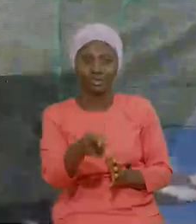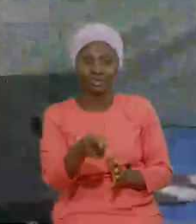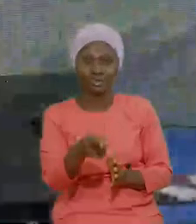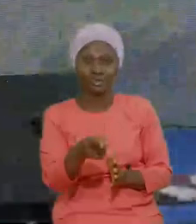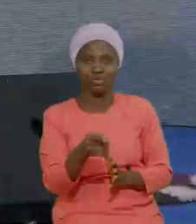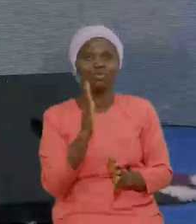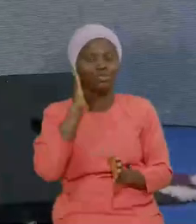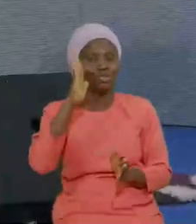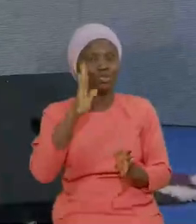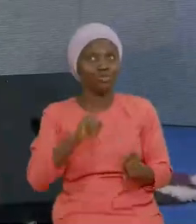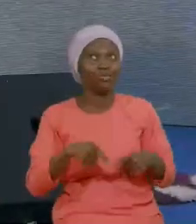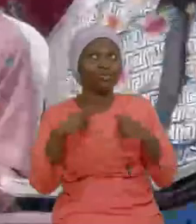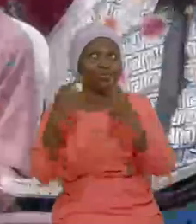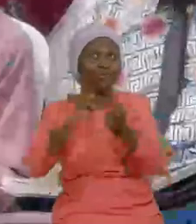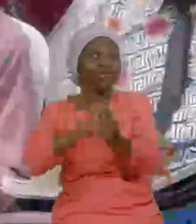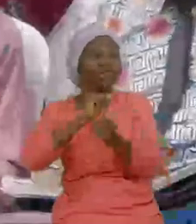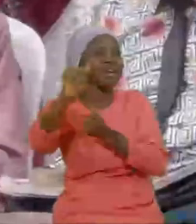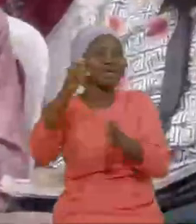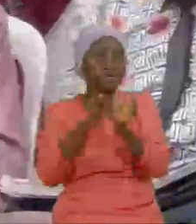You will go far.